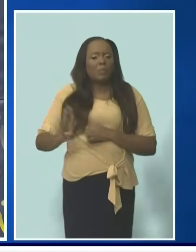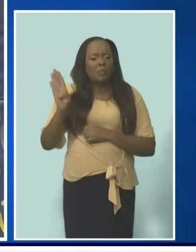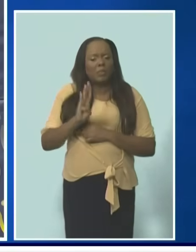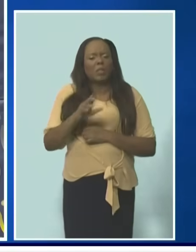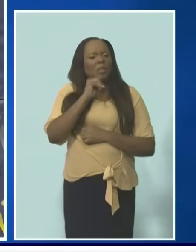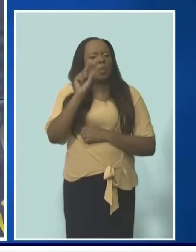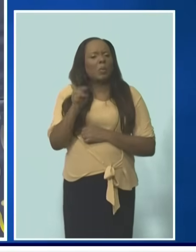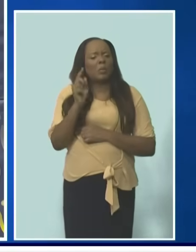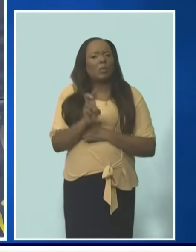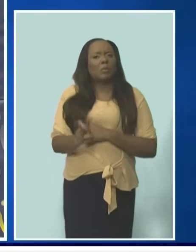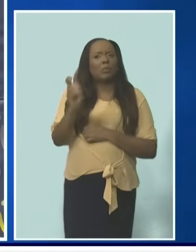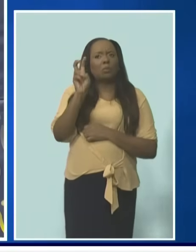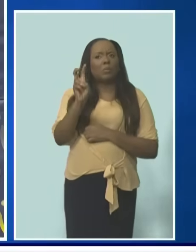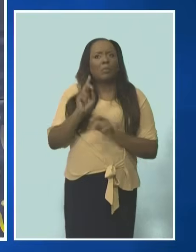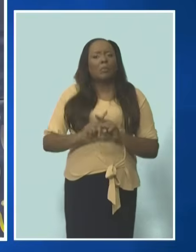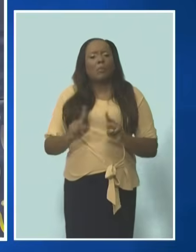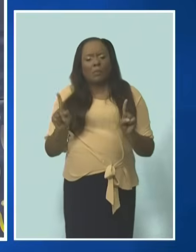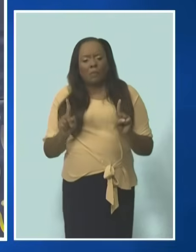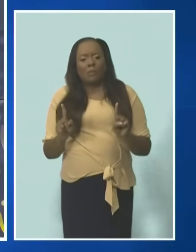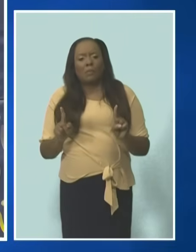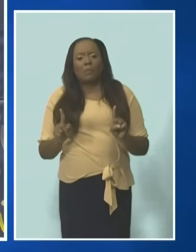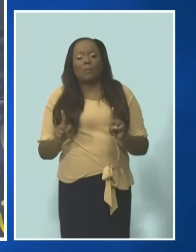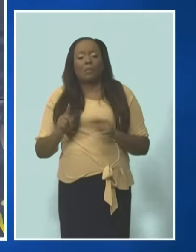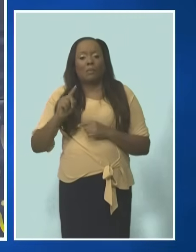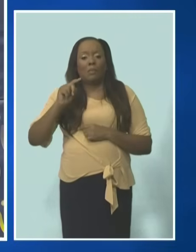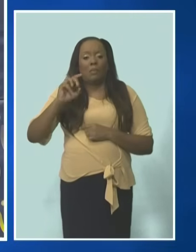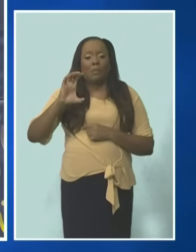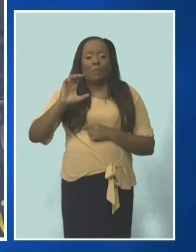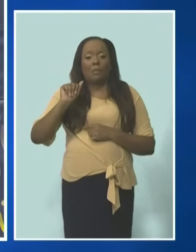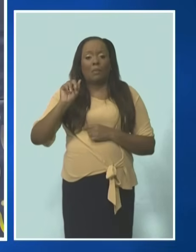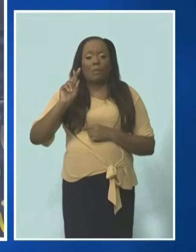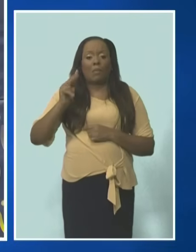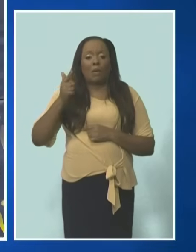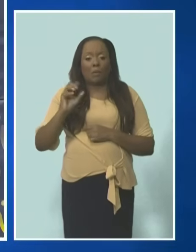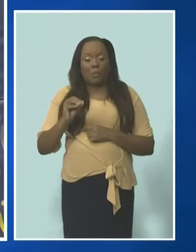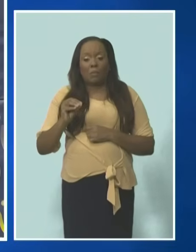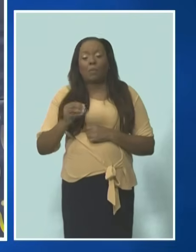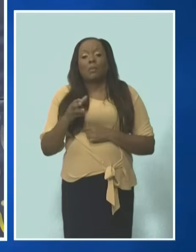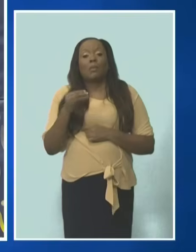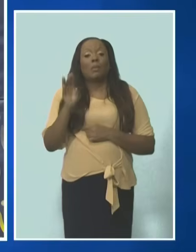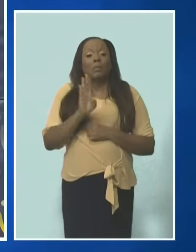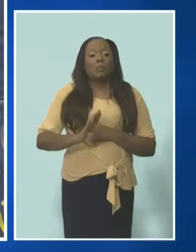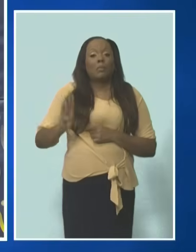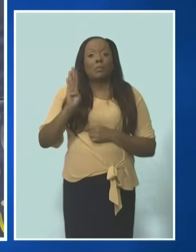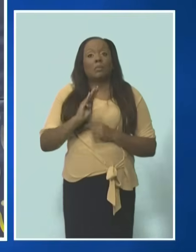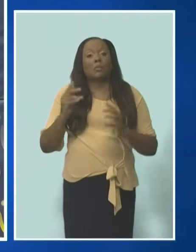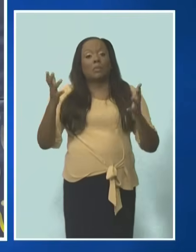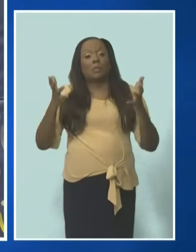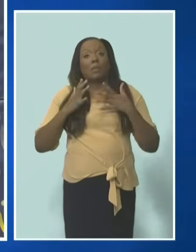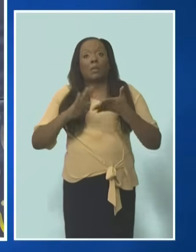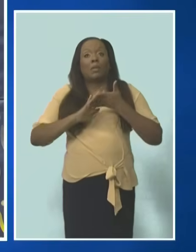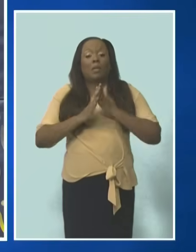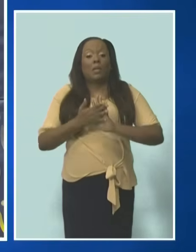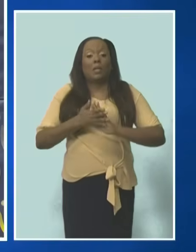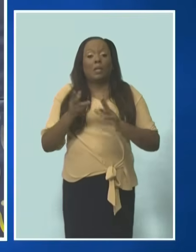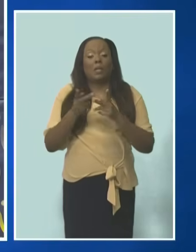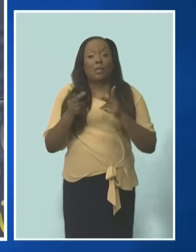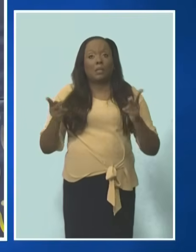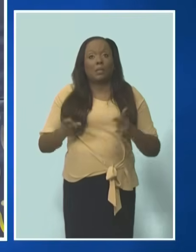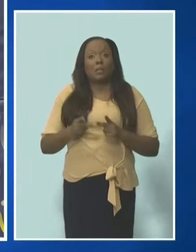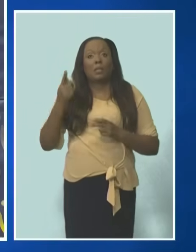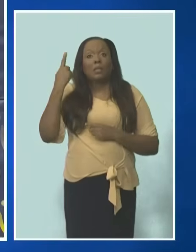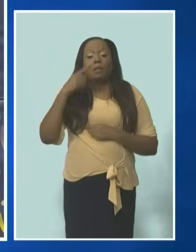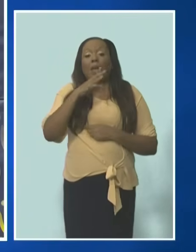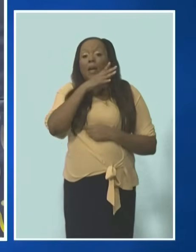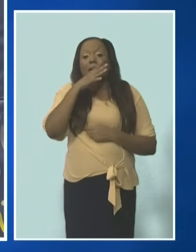of tourism, but also in terms of cargo, and in Barbados's ambition to become an agro-processing hub for